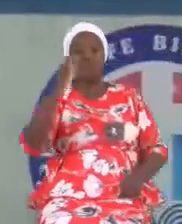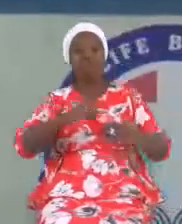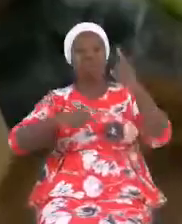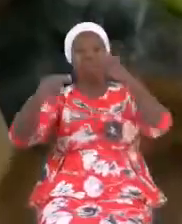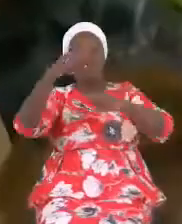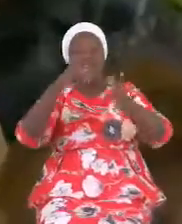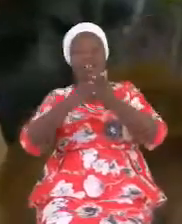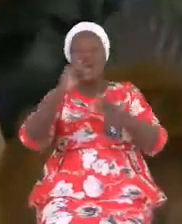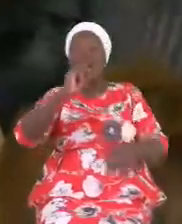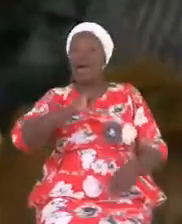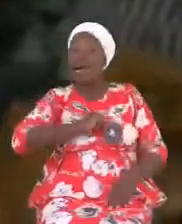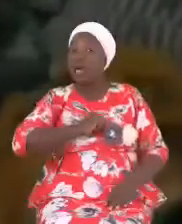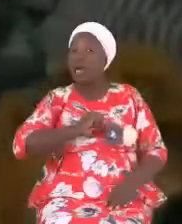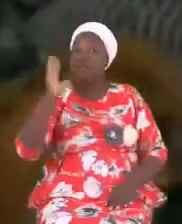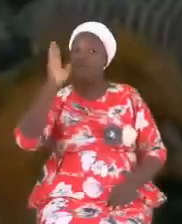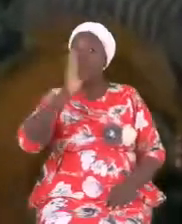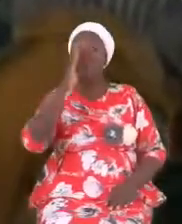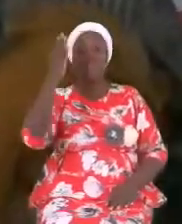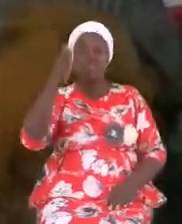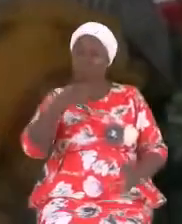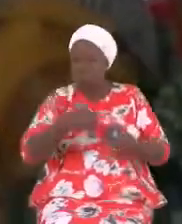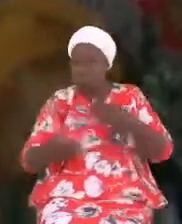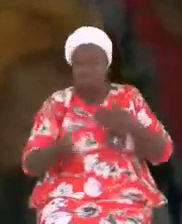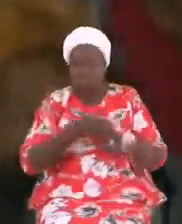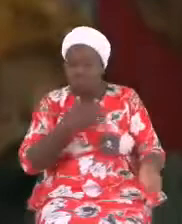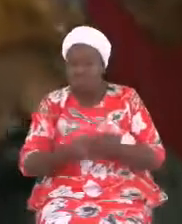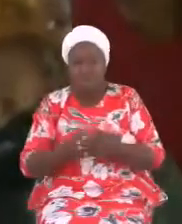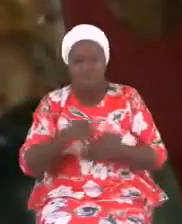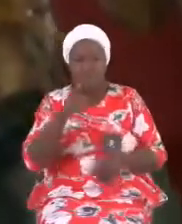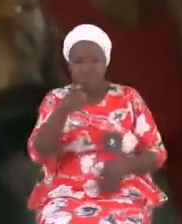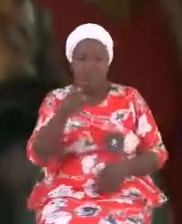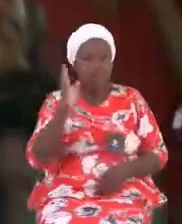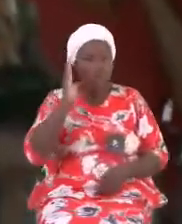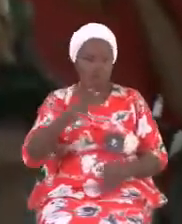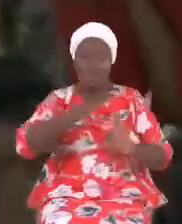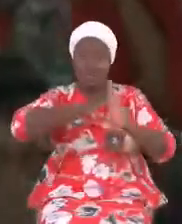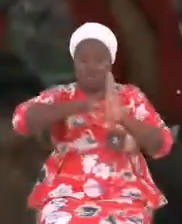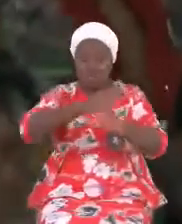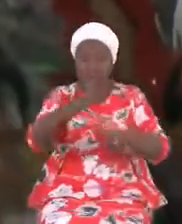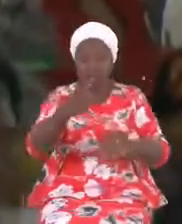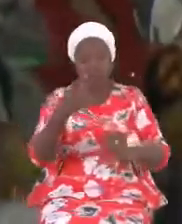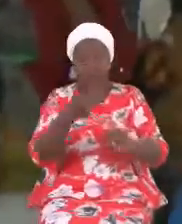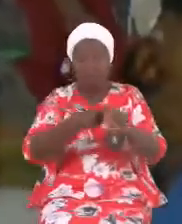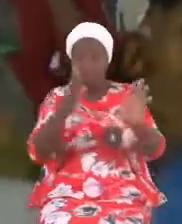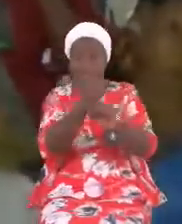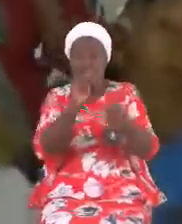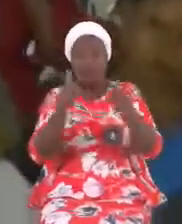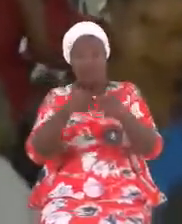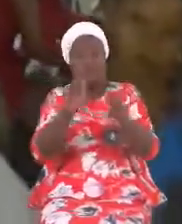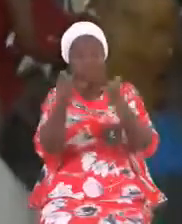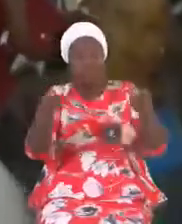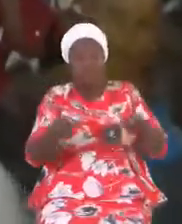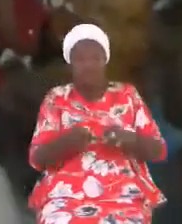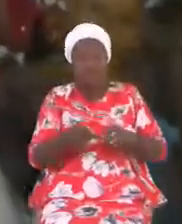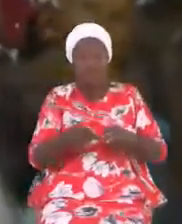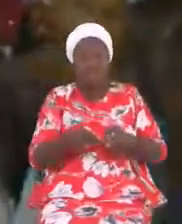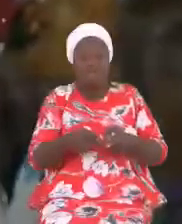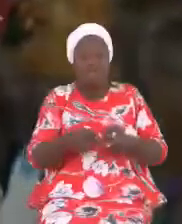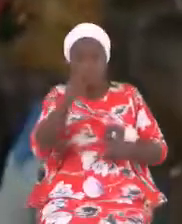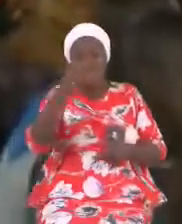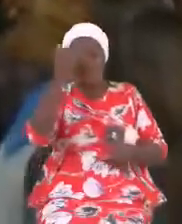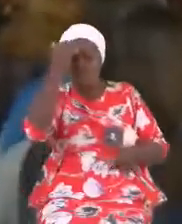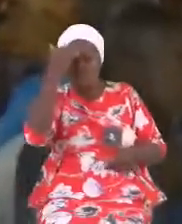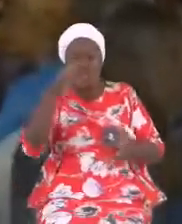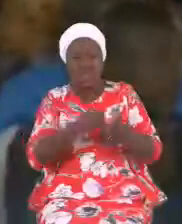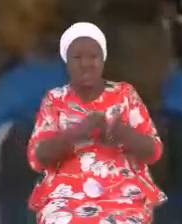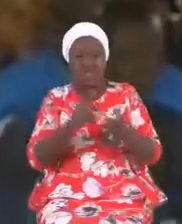there. Whatever will hinder you from getting to that place, you will identify. You